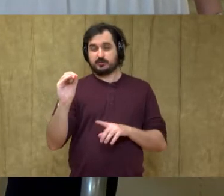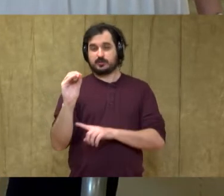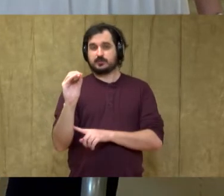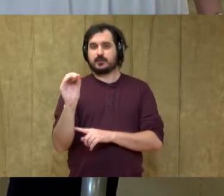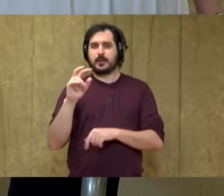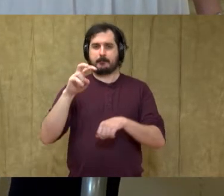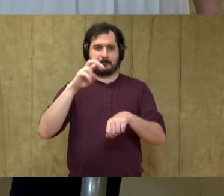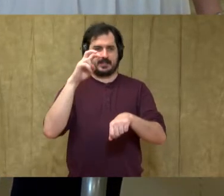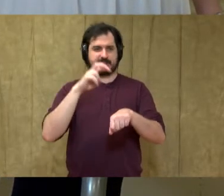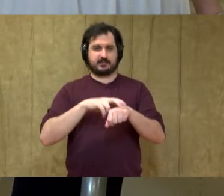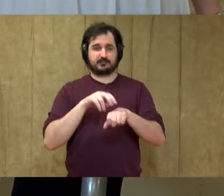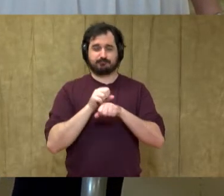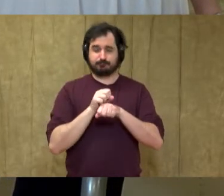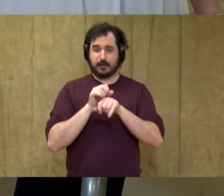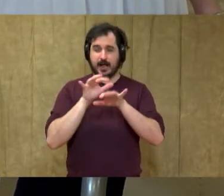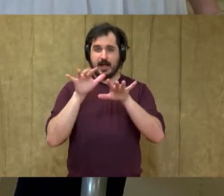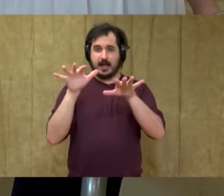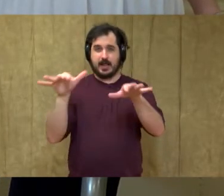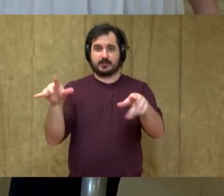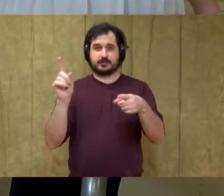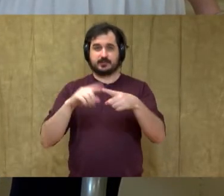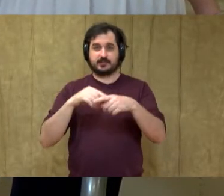now it's gone from